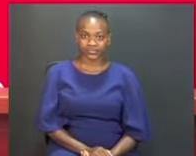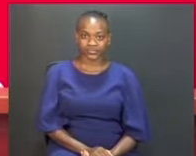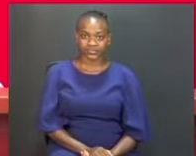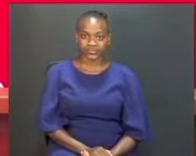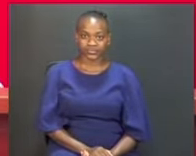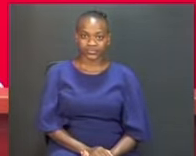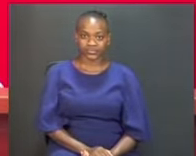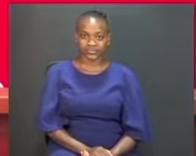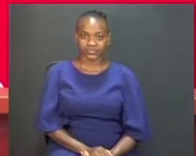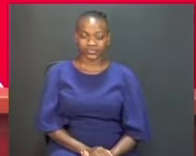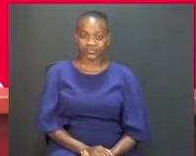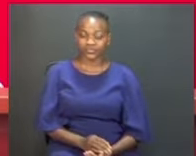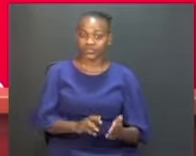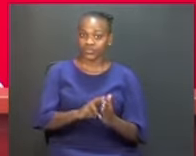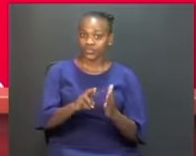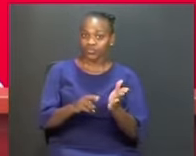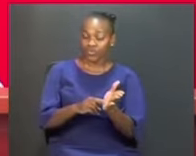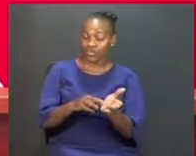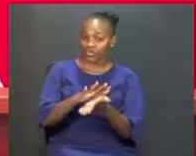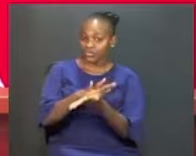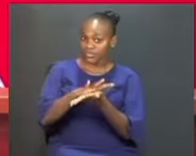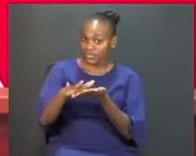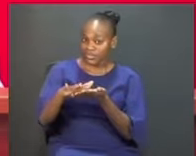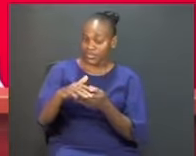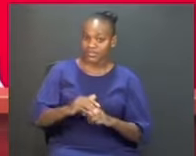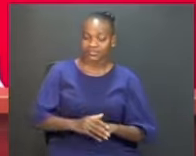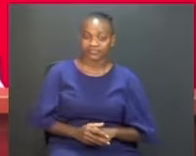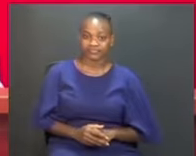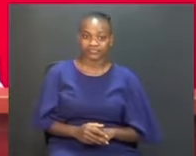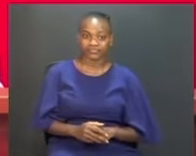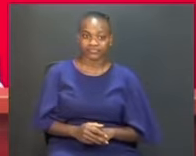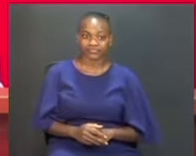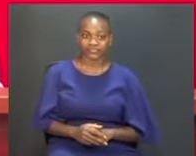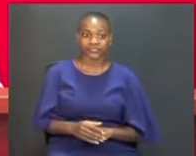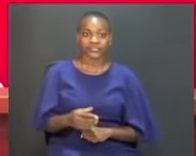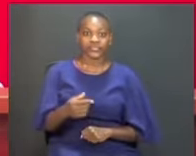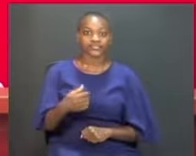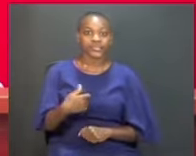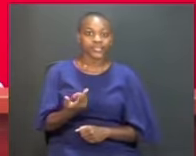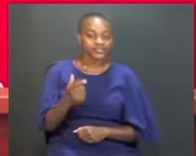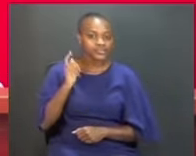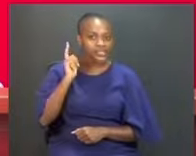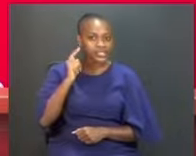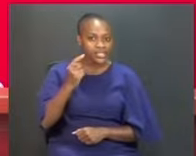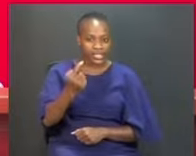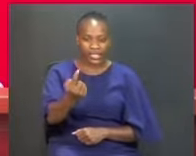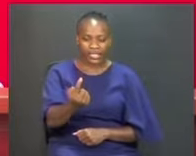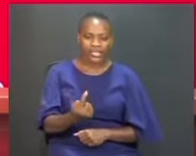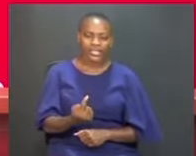The rules are clear. I'll have to come back to the House